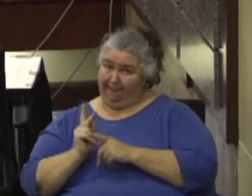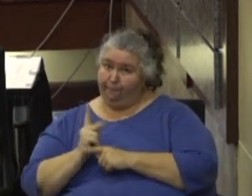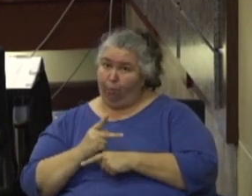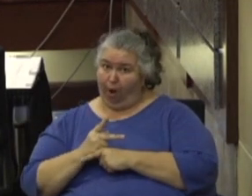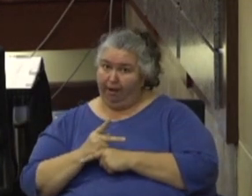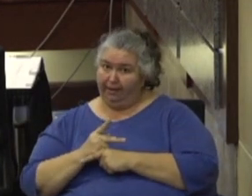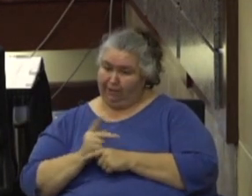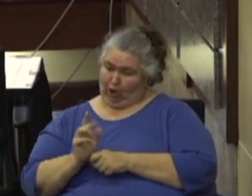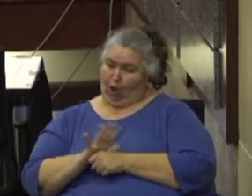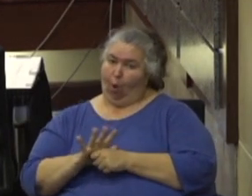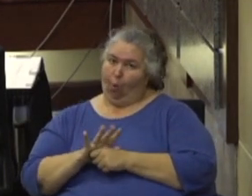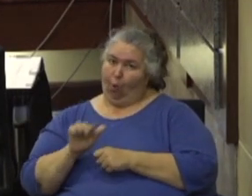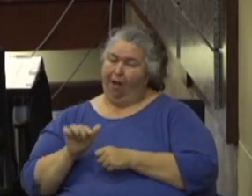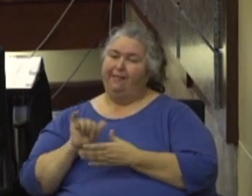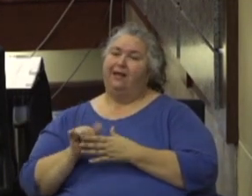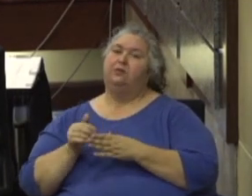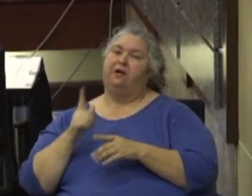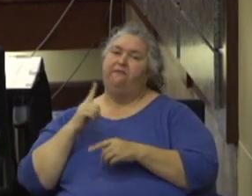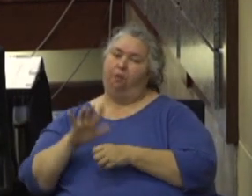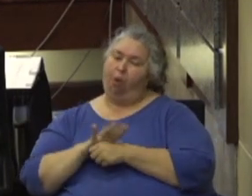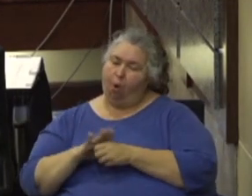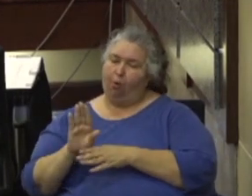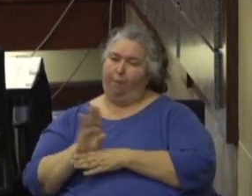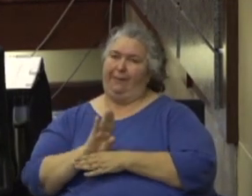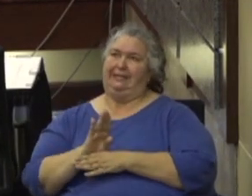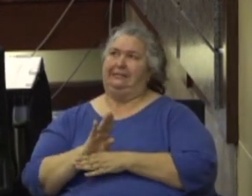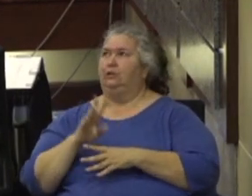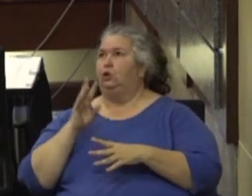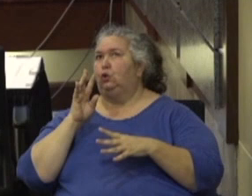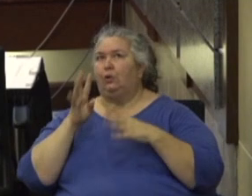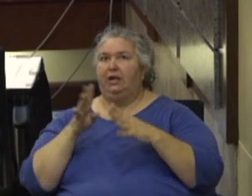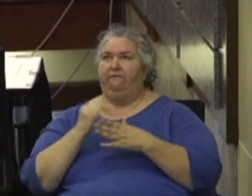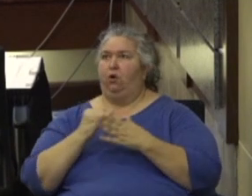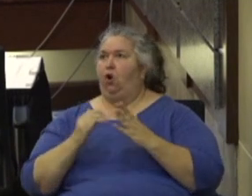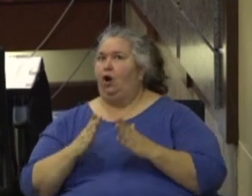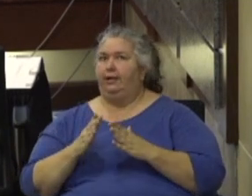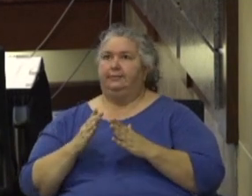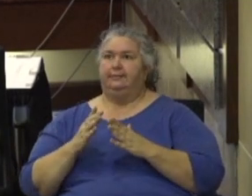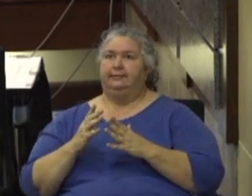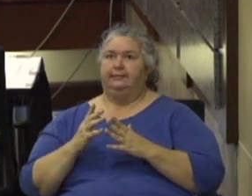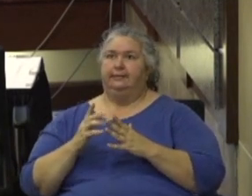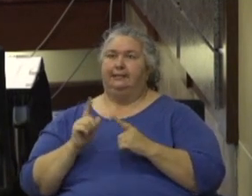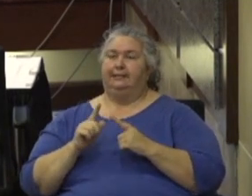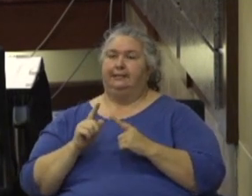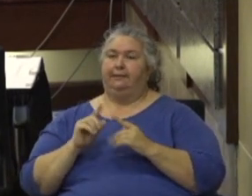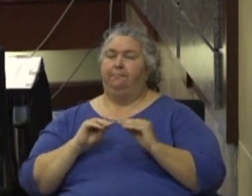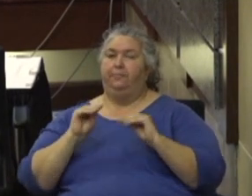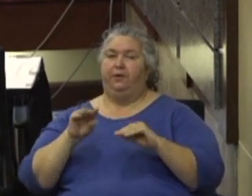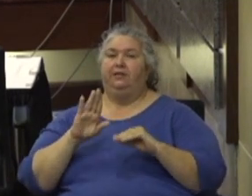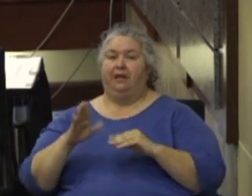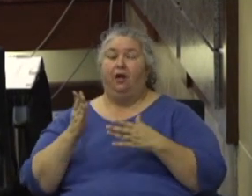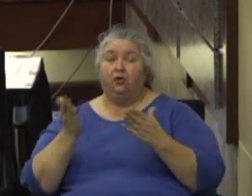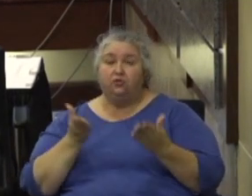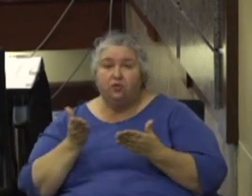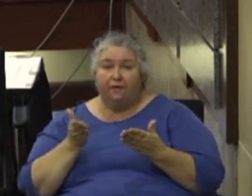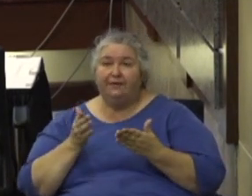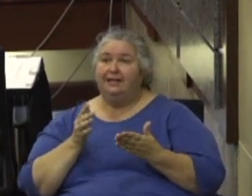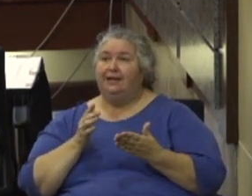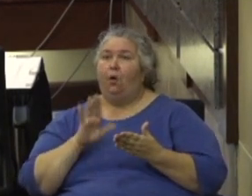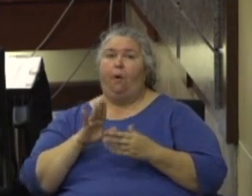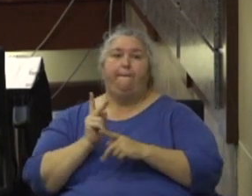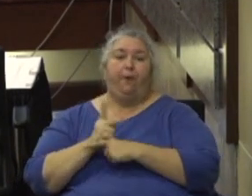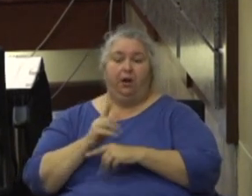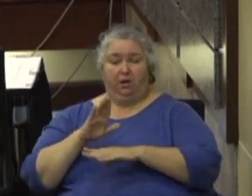this is a way for local businesses and creatives and artists to be able to put their services and or